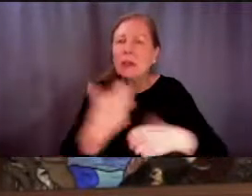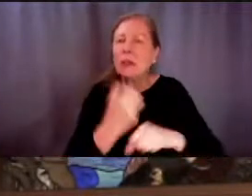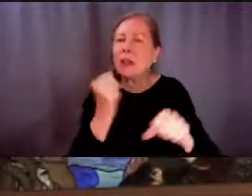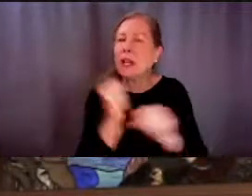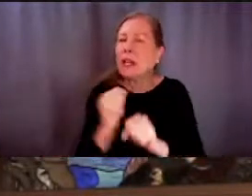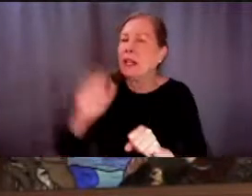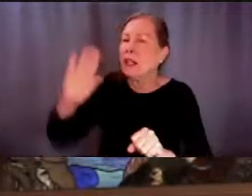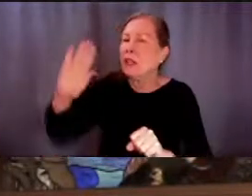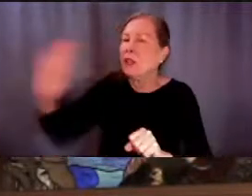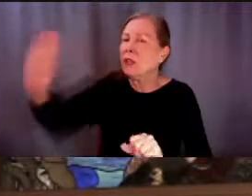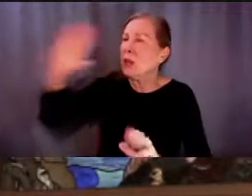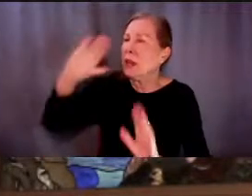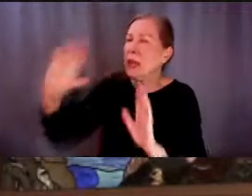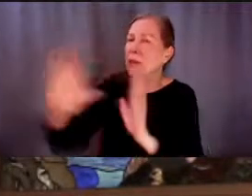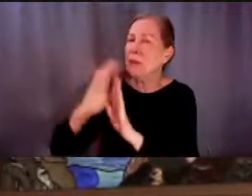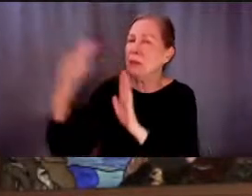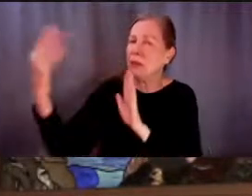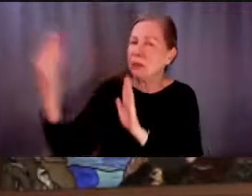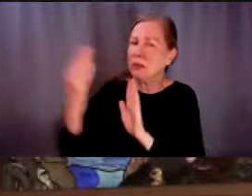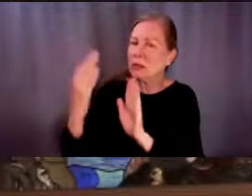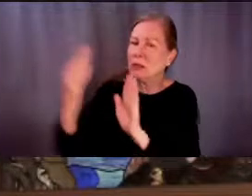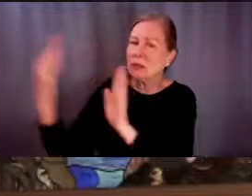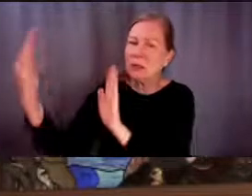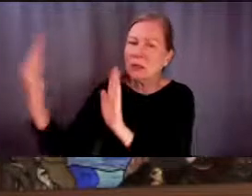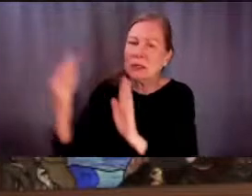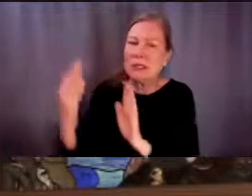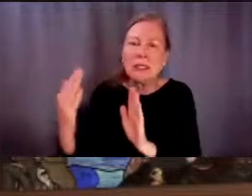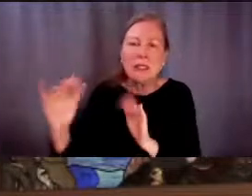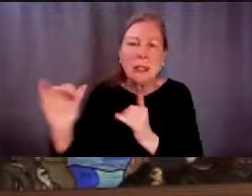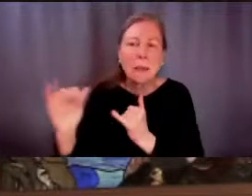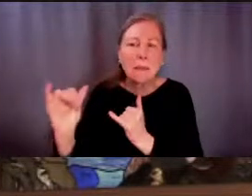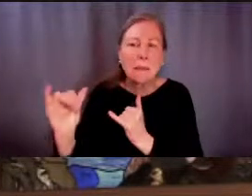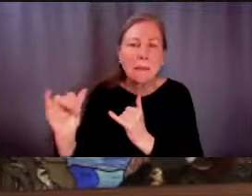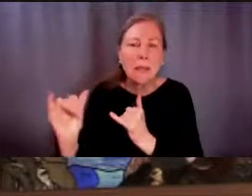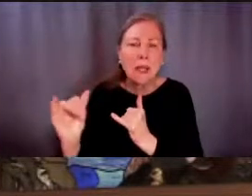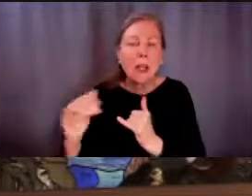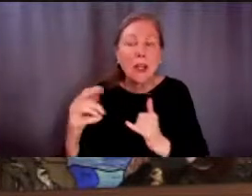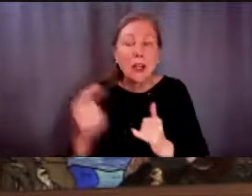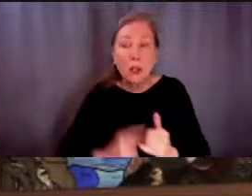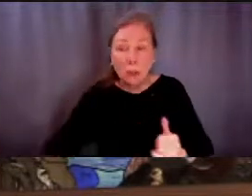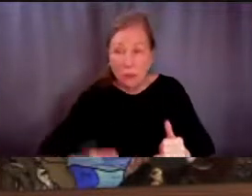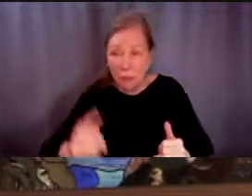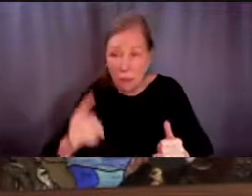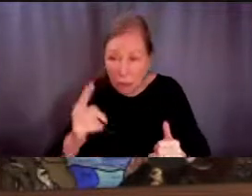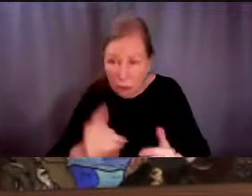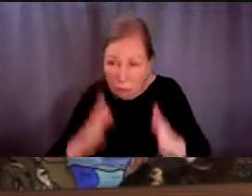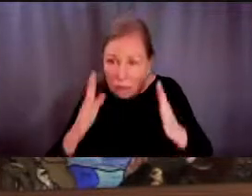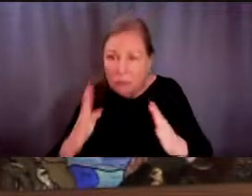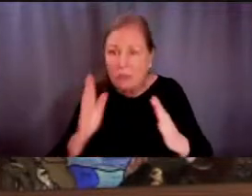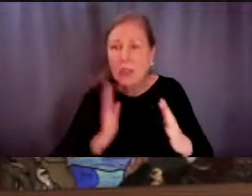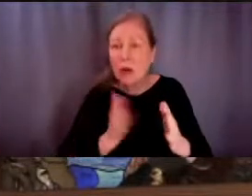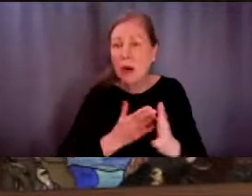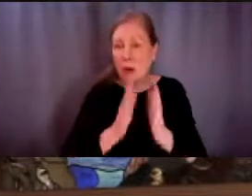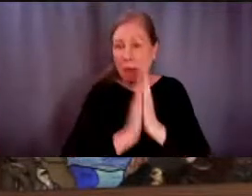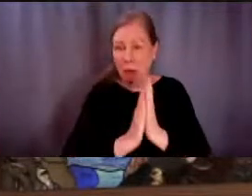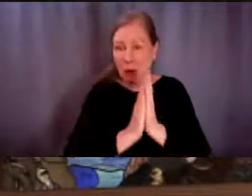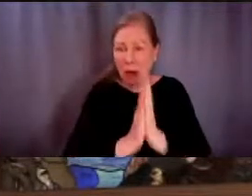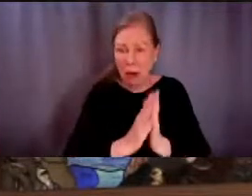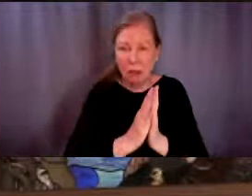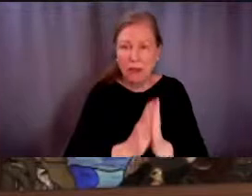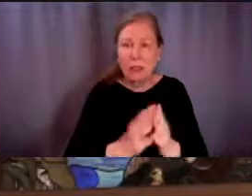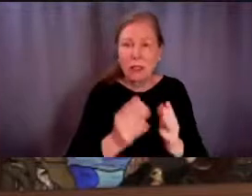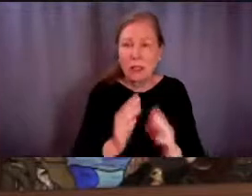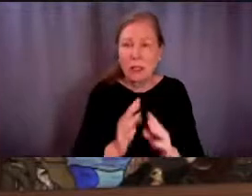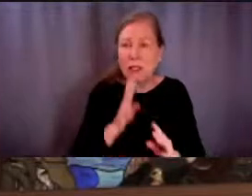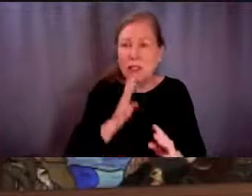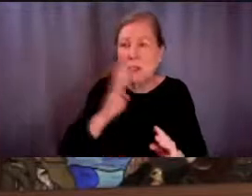God. You've heard our prayers, spoken, typed, and unspoken. Those that remain too